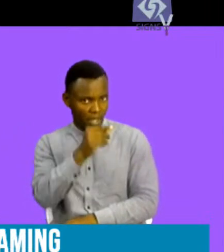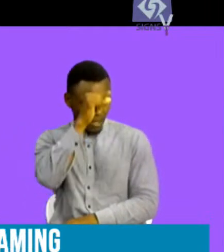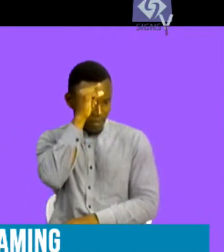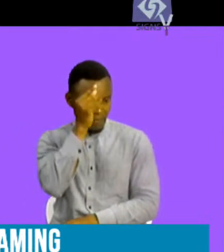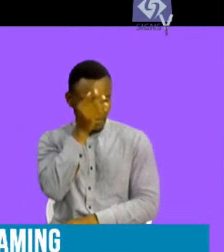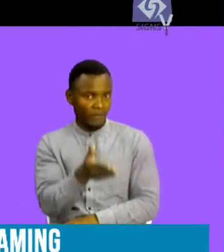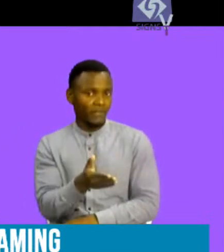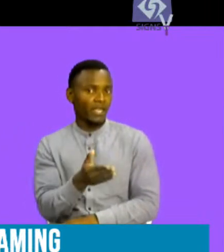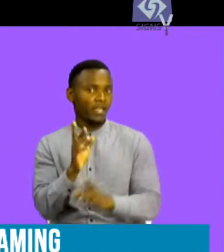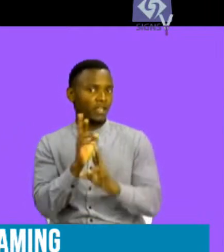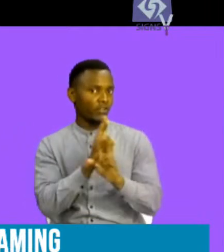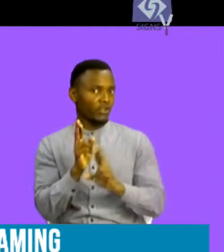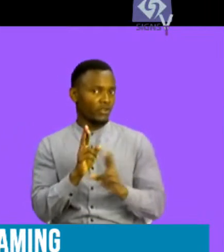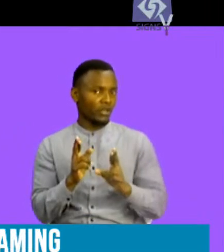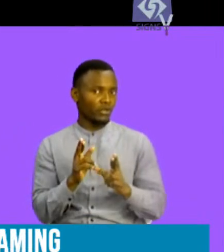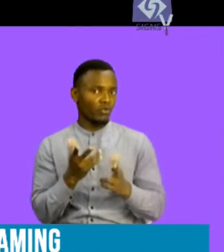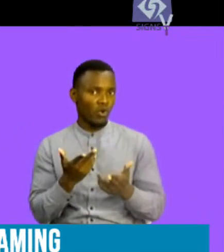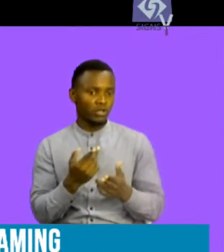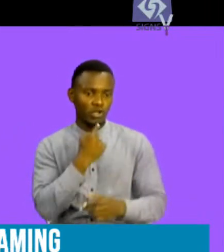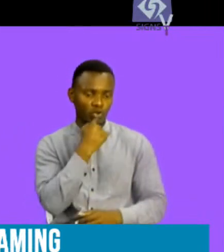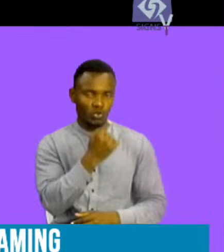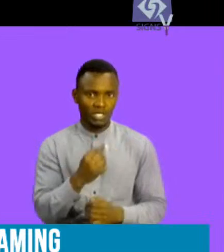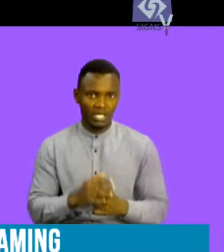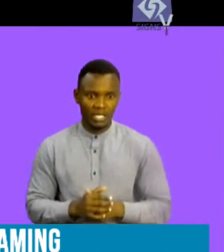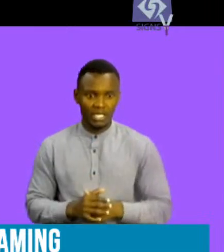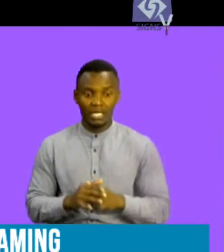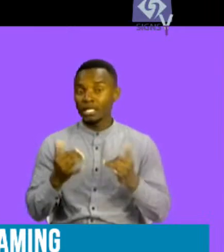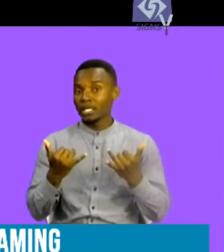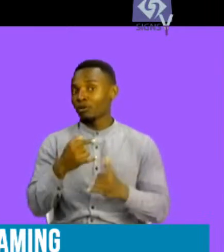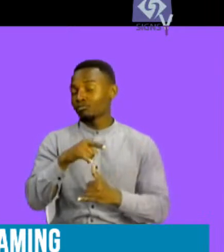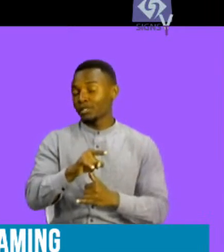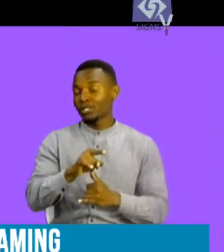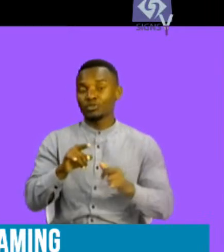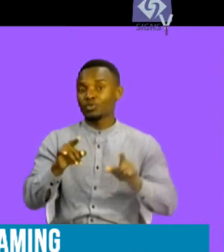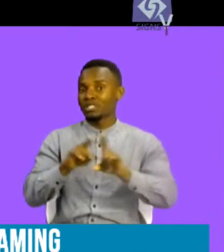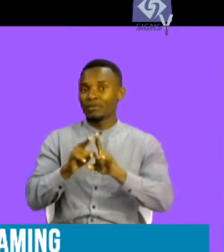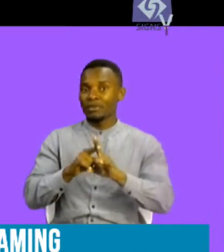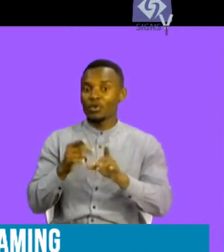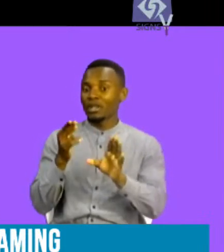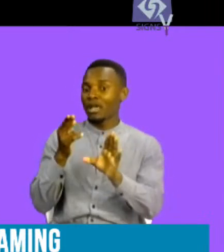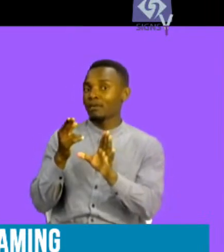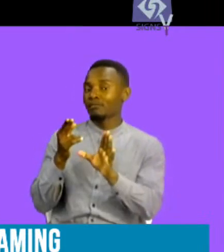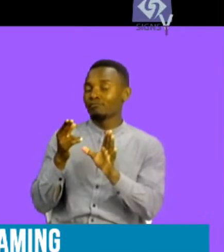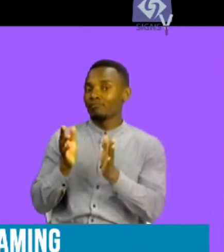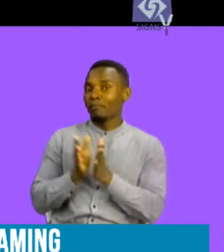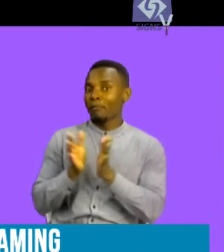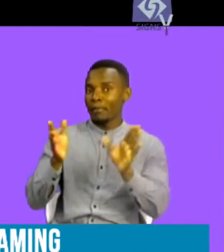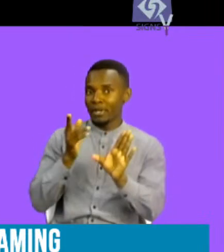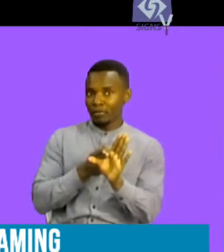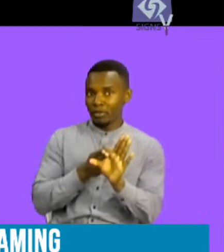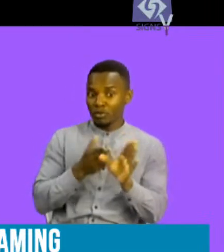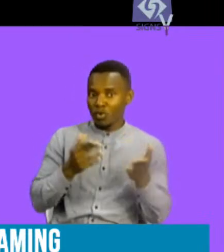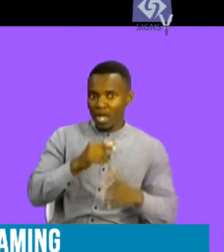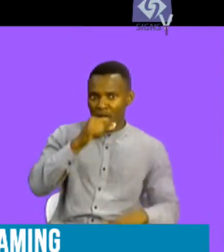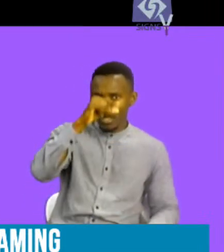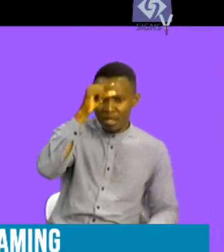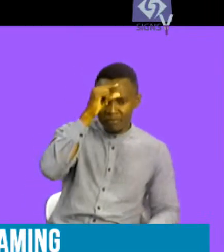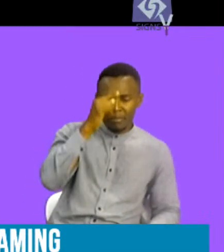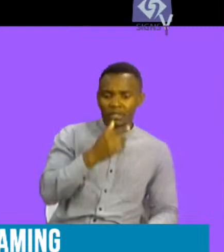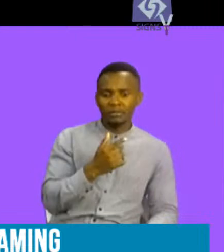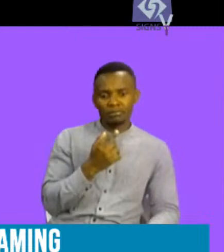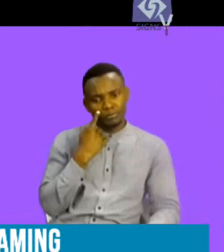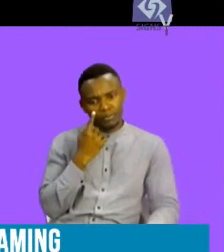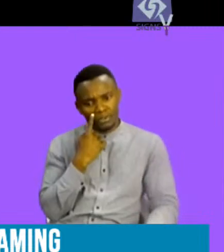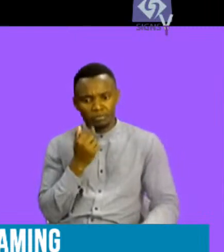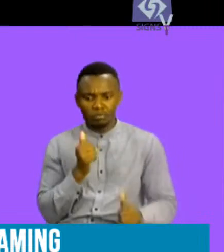listen. So it becomes almost a part of public participation, where the government also listens to what gaps we have, what